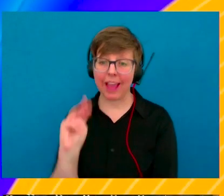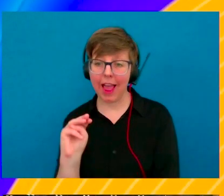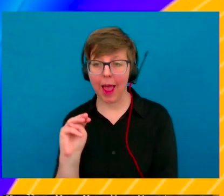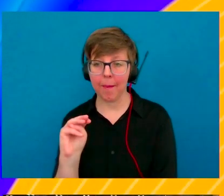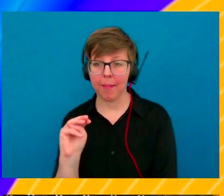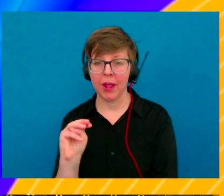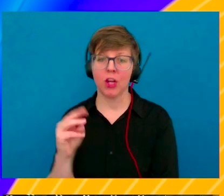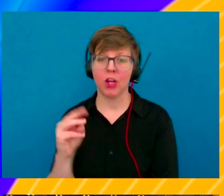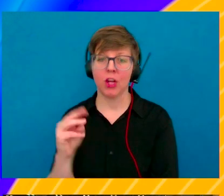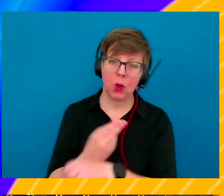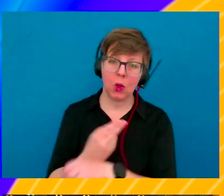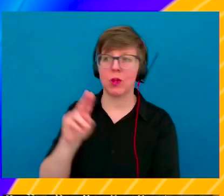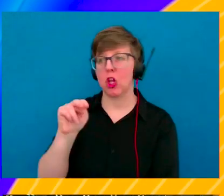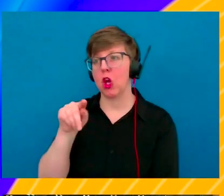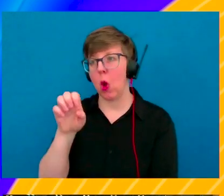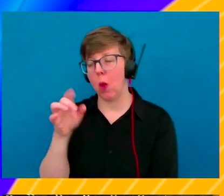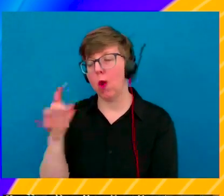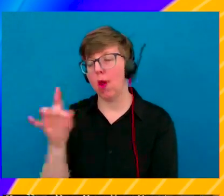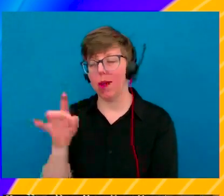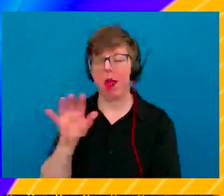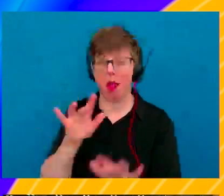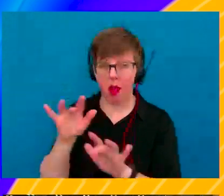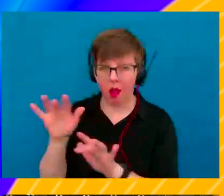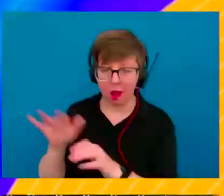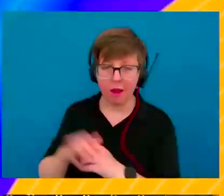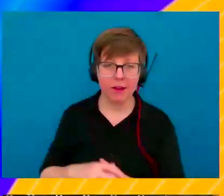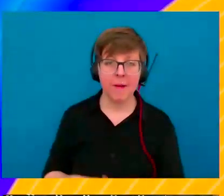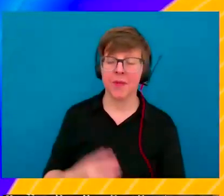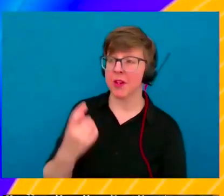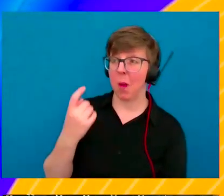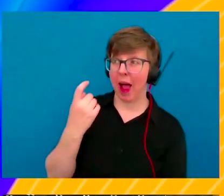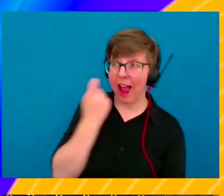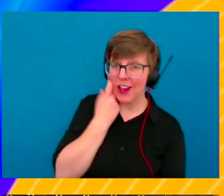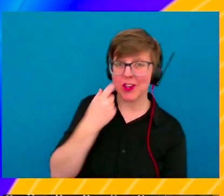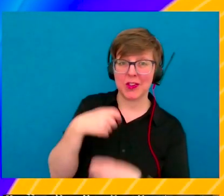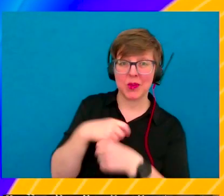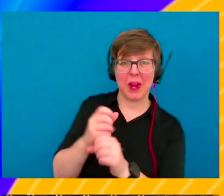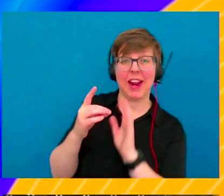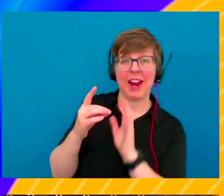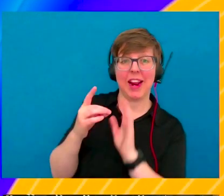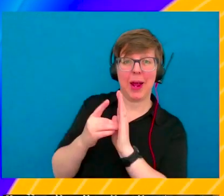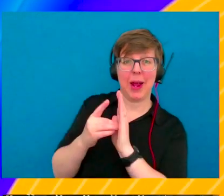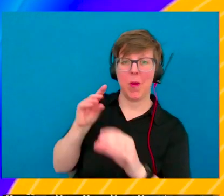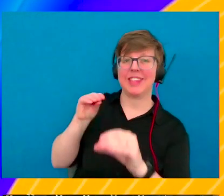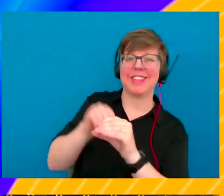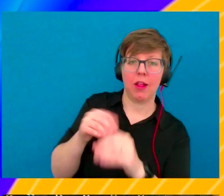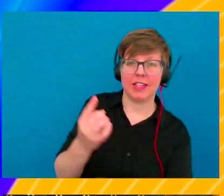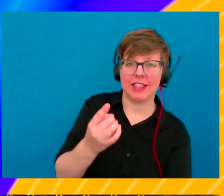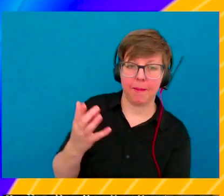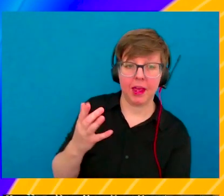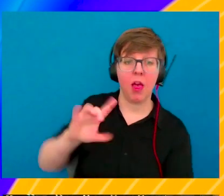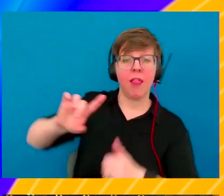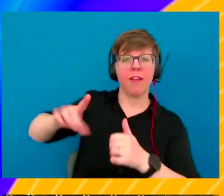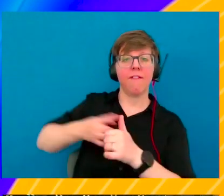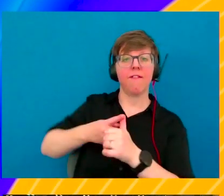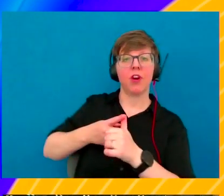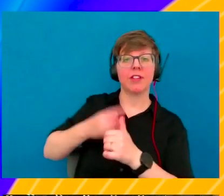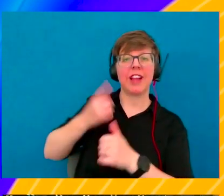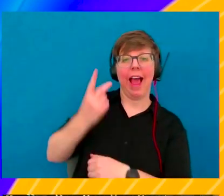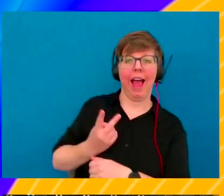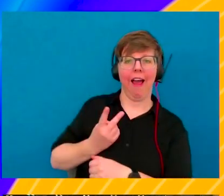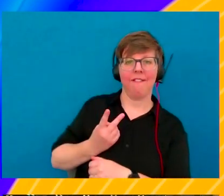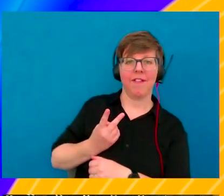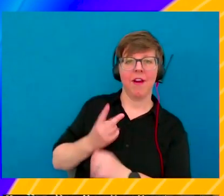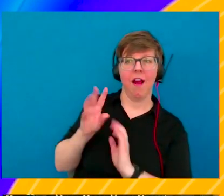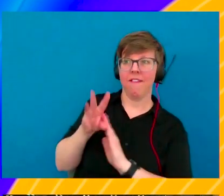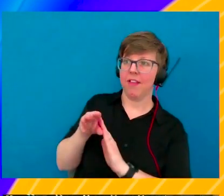of installing something, and the first half of the video is checking versions That's of right, all yeah. those things. It just sucks. We don't